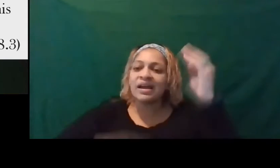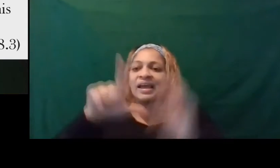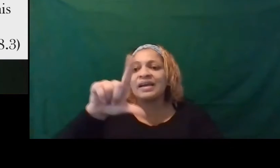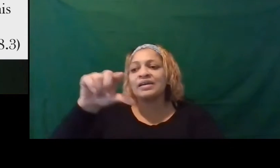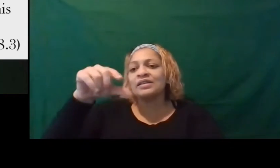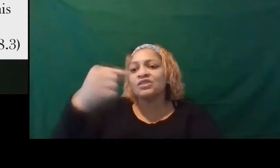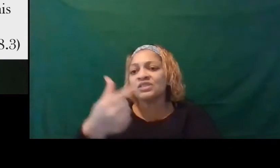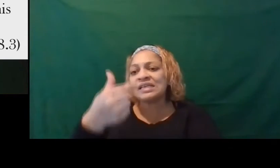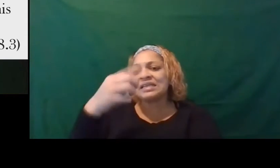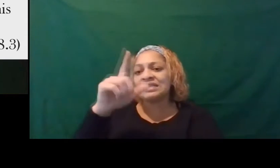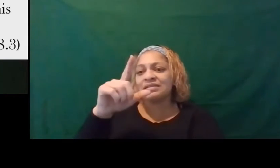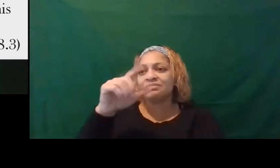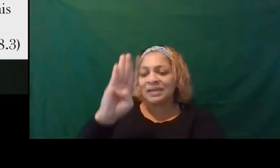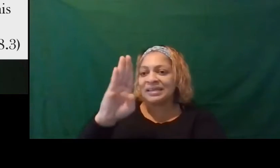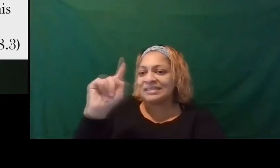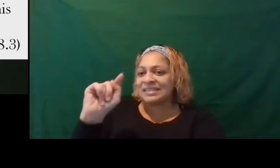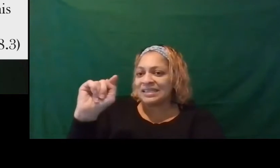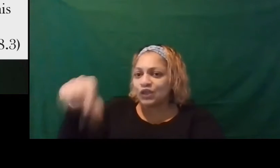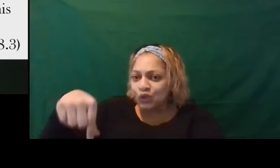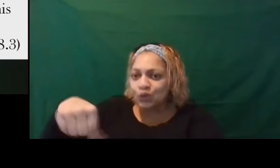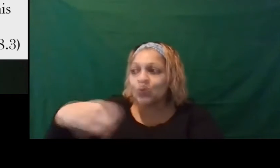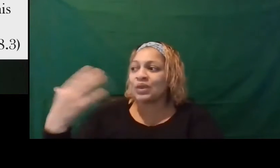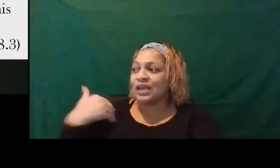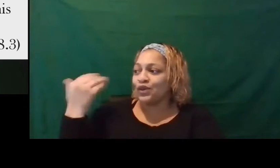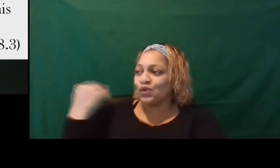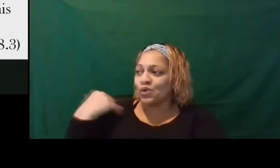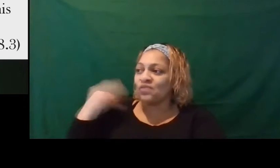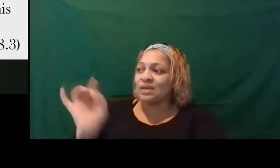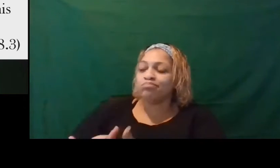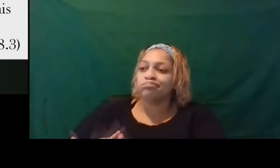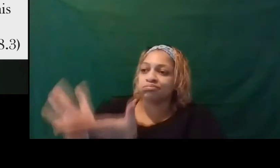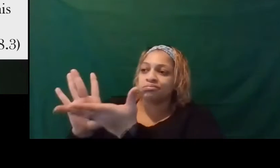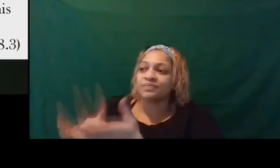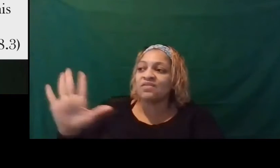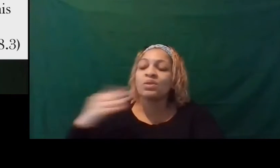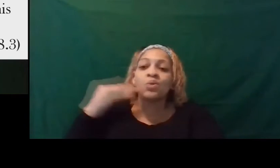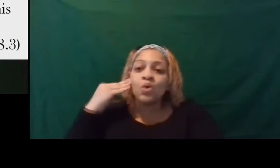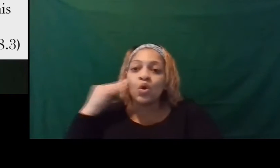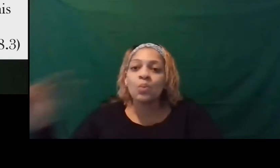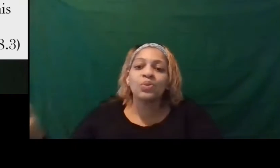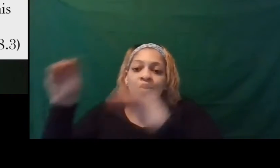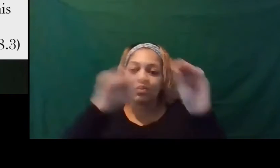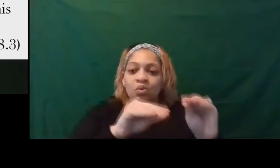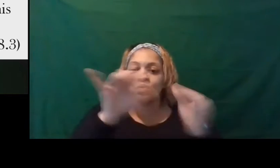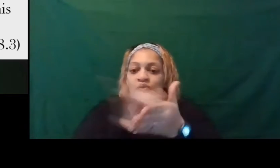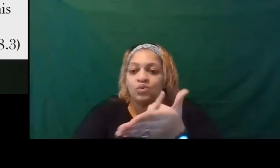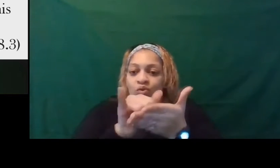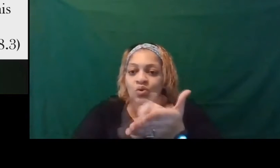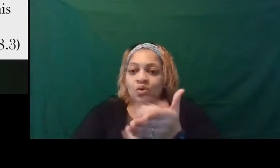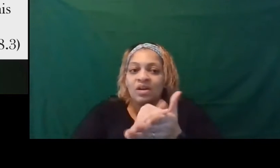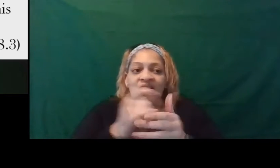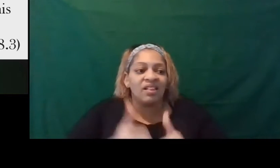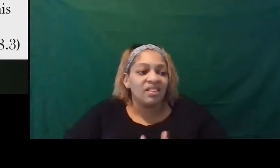LGBTQ youth who have been kicked out of their homes, who have gone to New York City, who are homeless, living